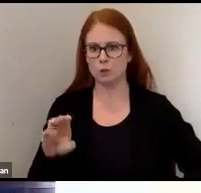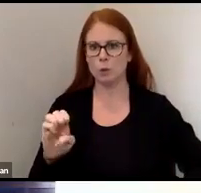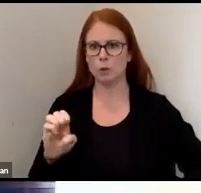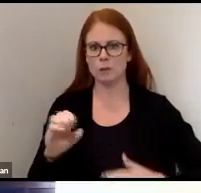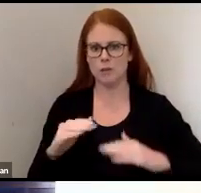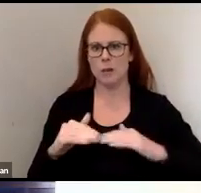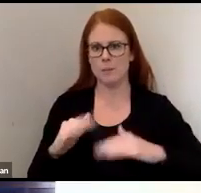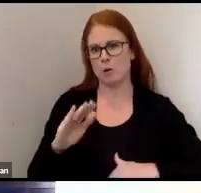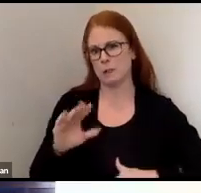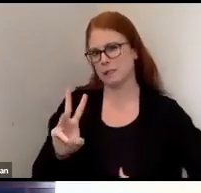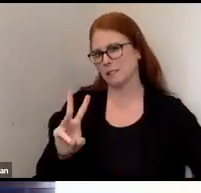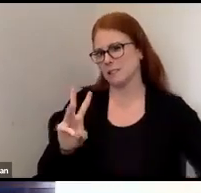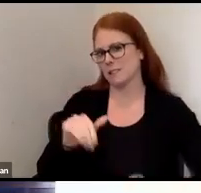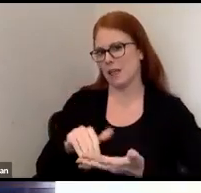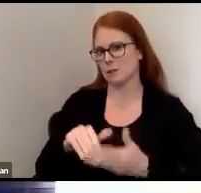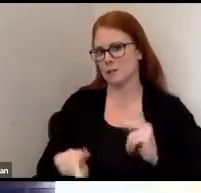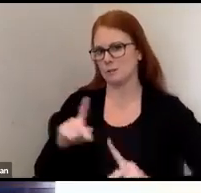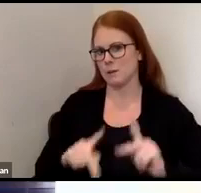than 6,000 persons.